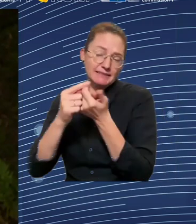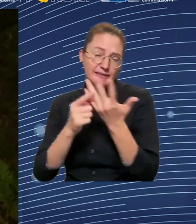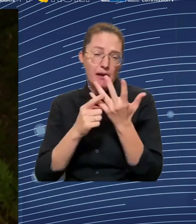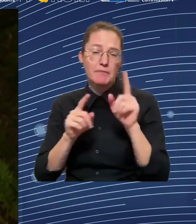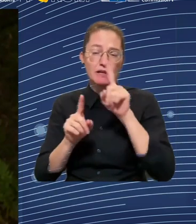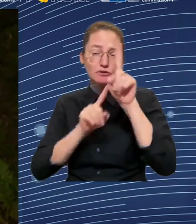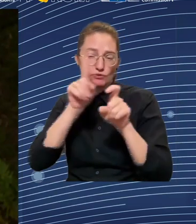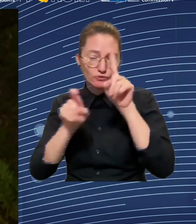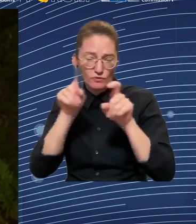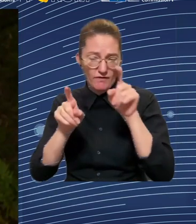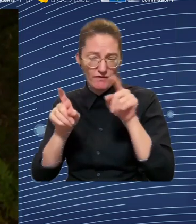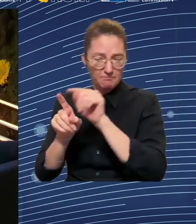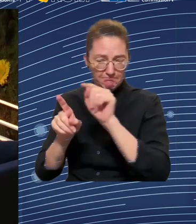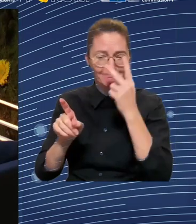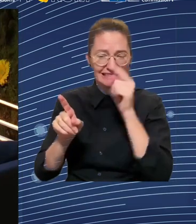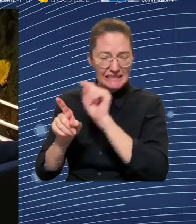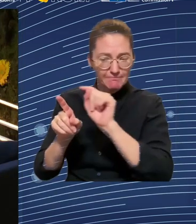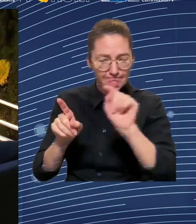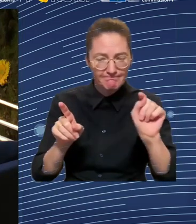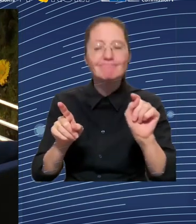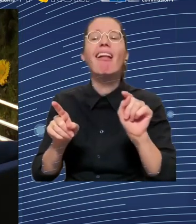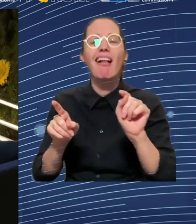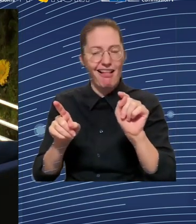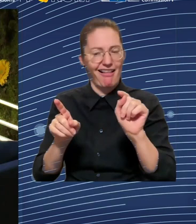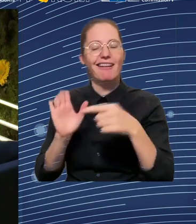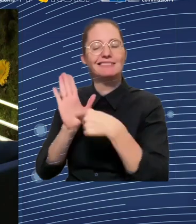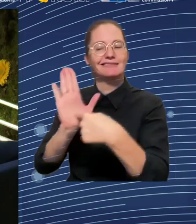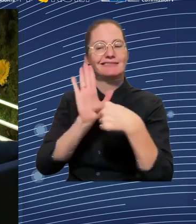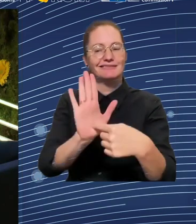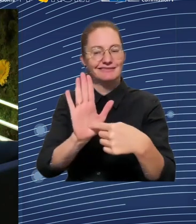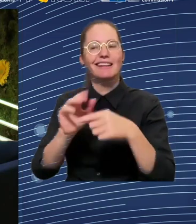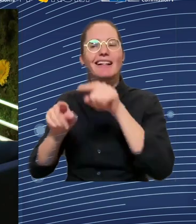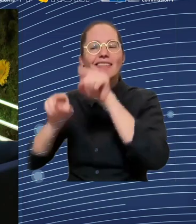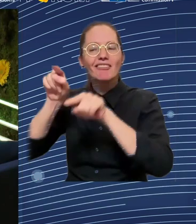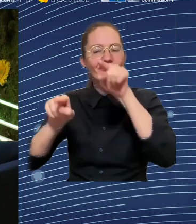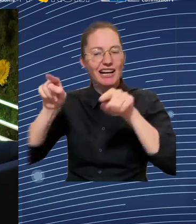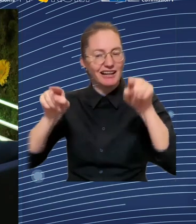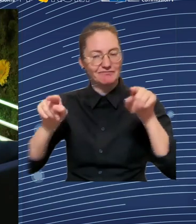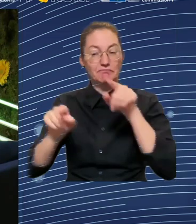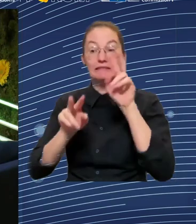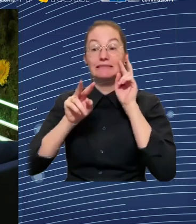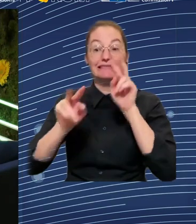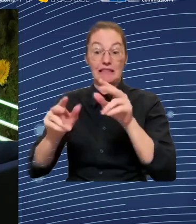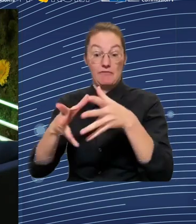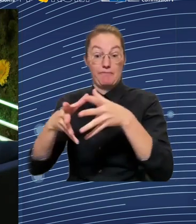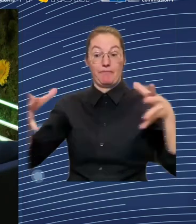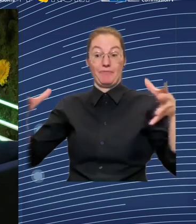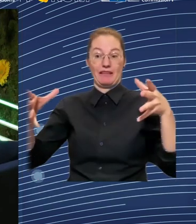some further disaggregation by things that are usually covered, which is like age, education level, et